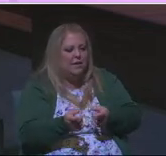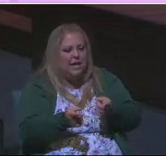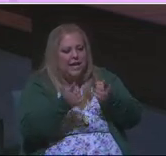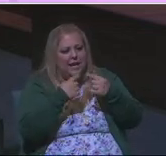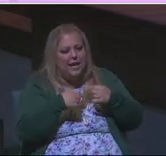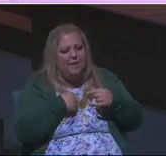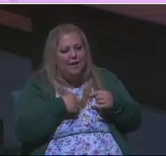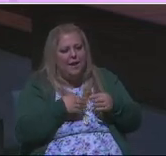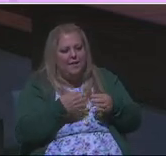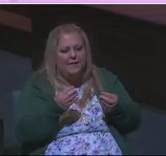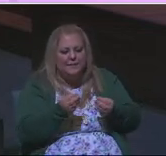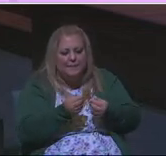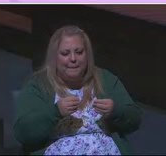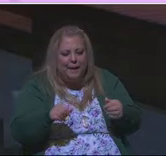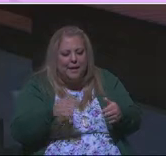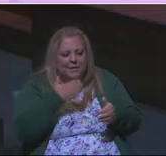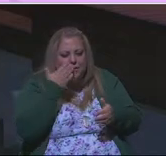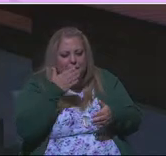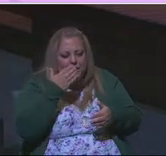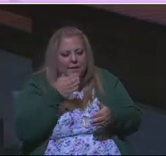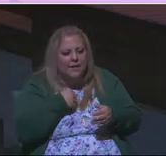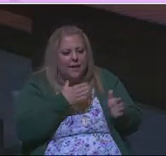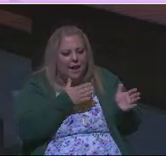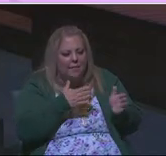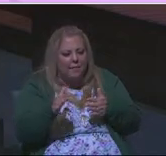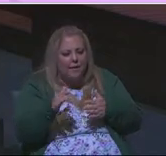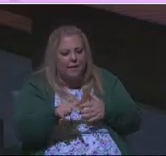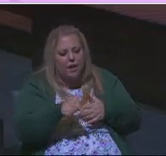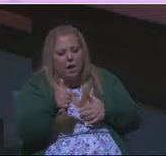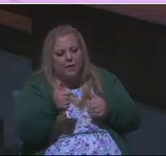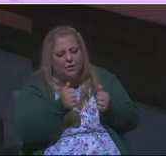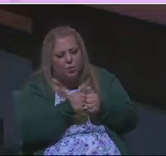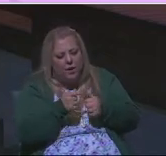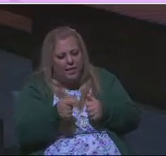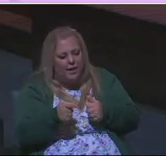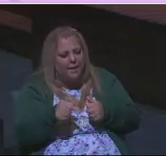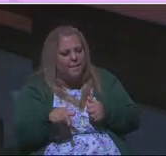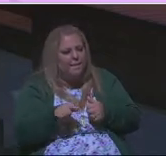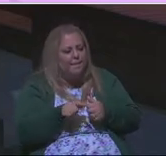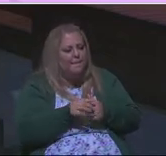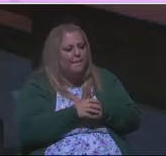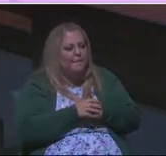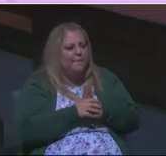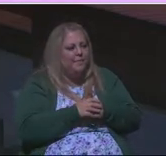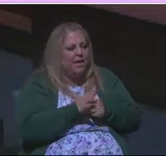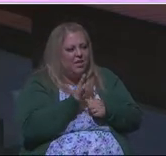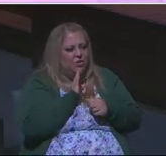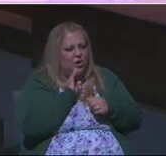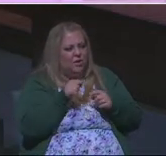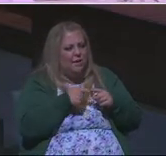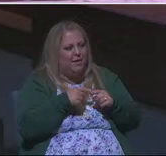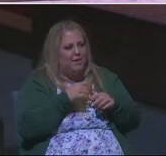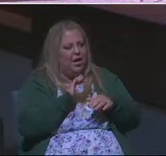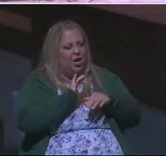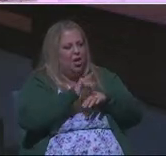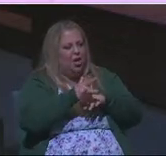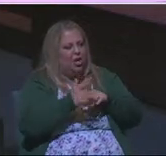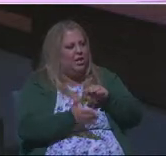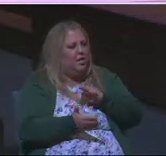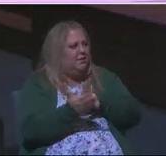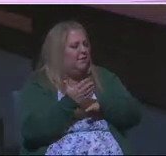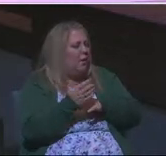the spices which they had prepared, and certain others with them. And now, again, and I talked about this out there earlier this morning,